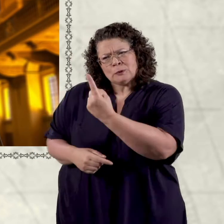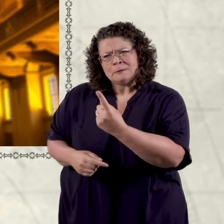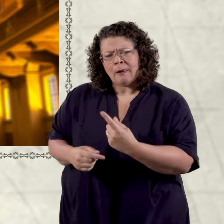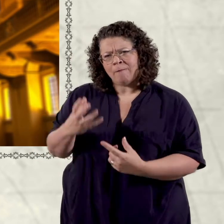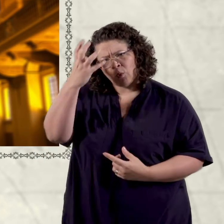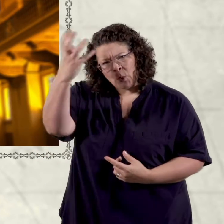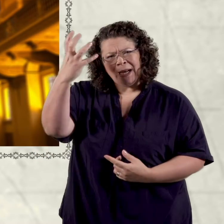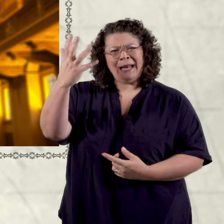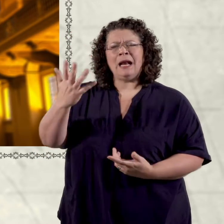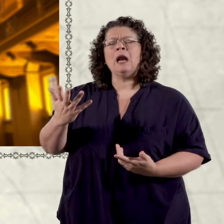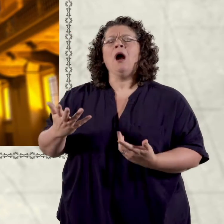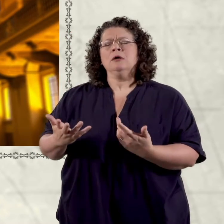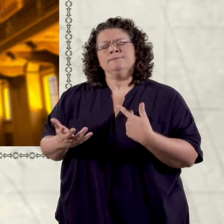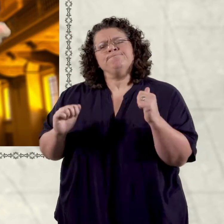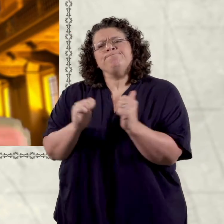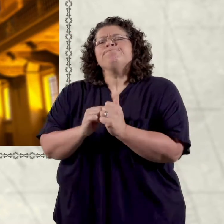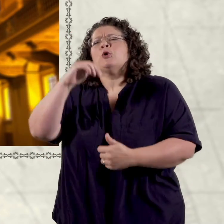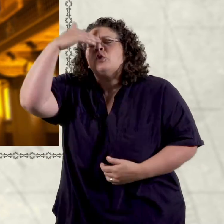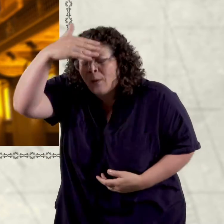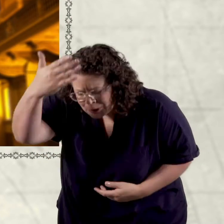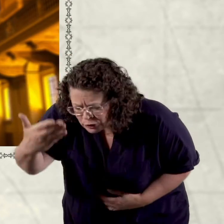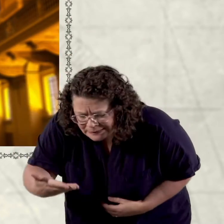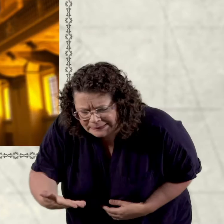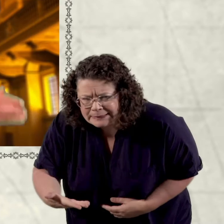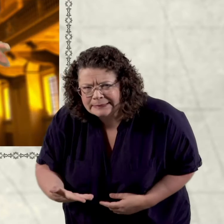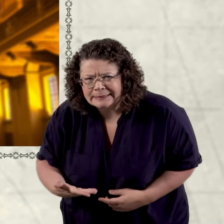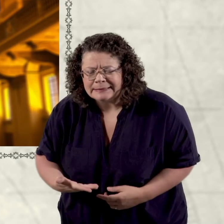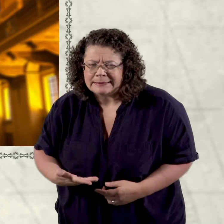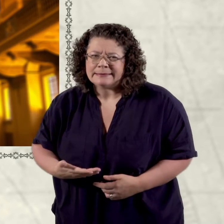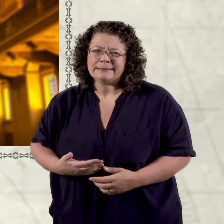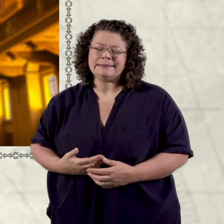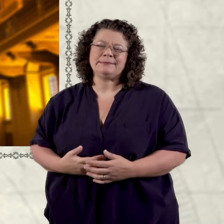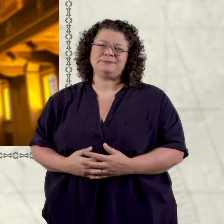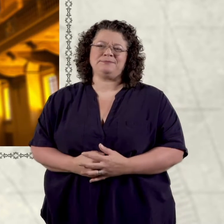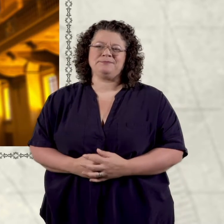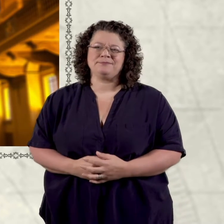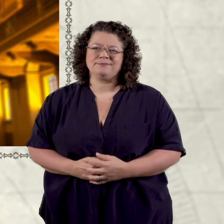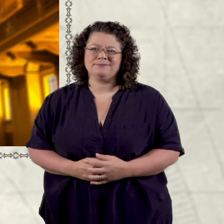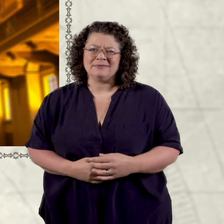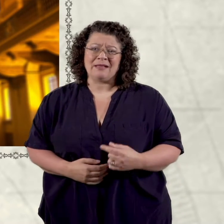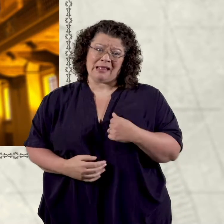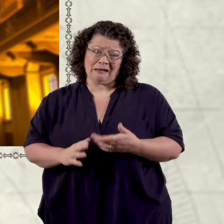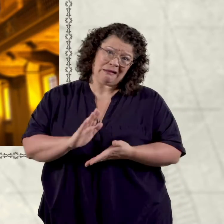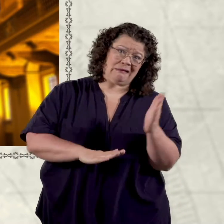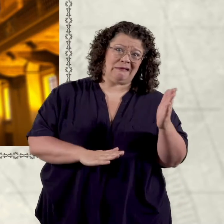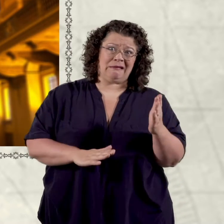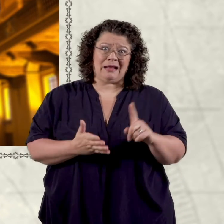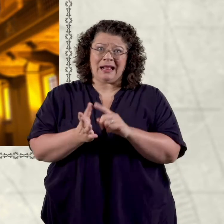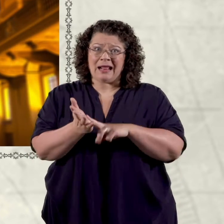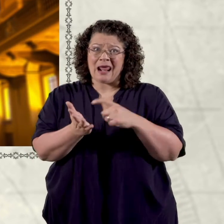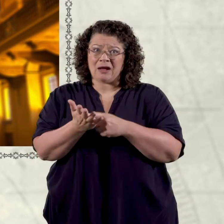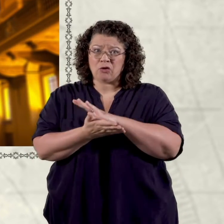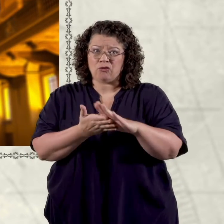you are the Queen, of course, Your Majesty. And off I sped, back